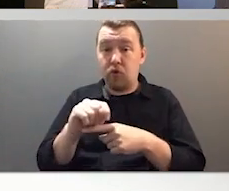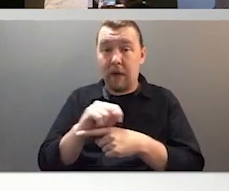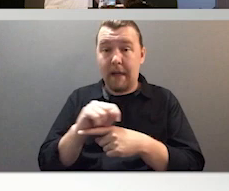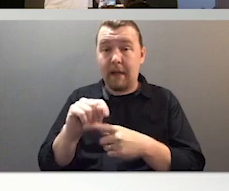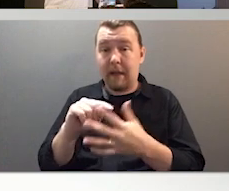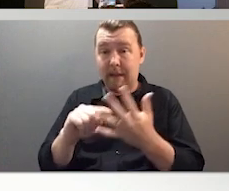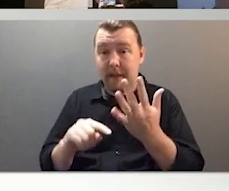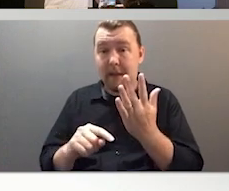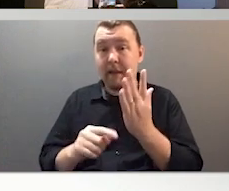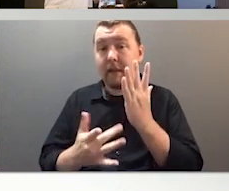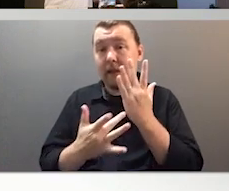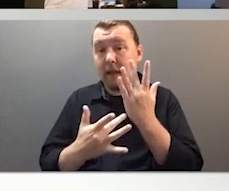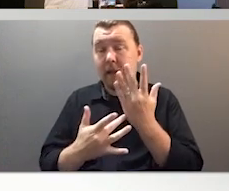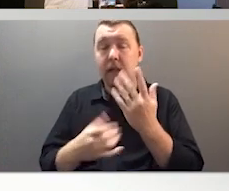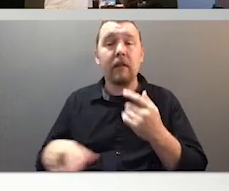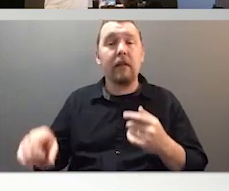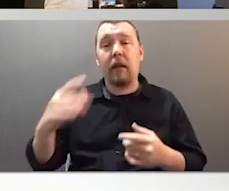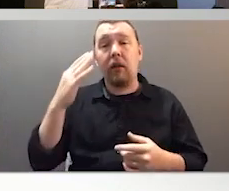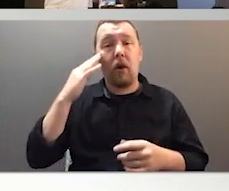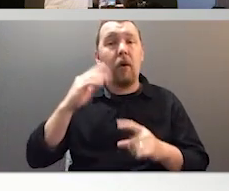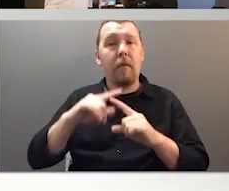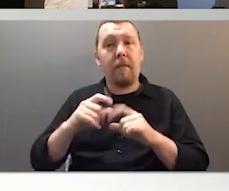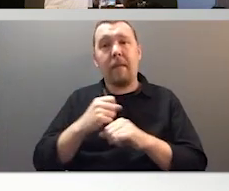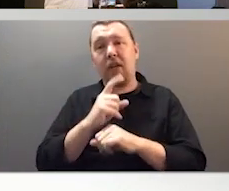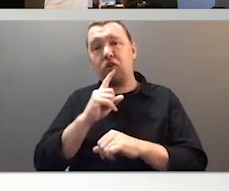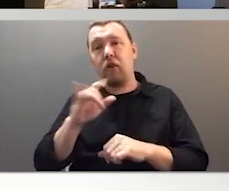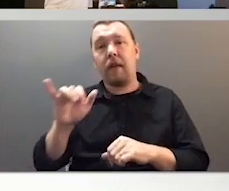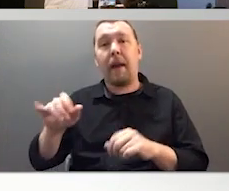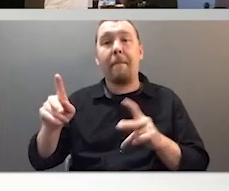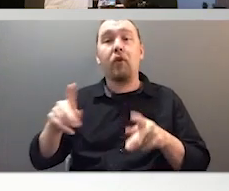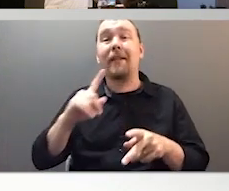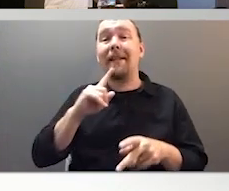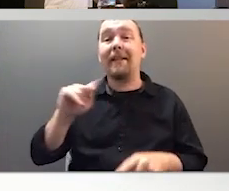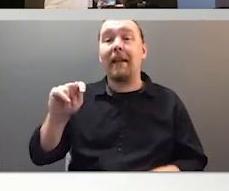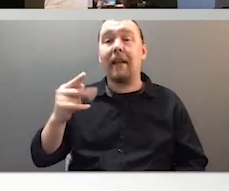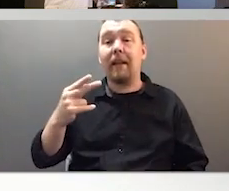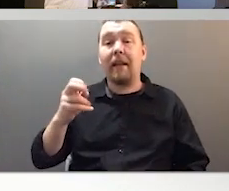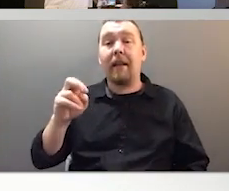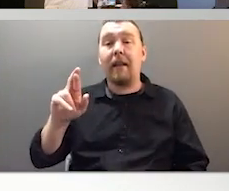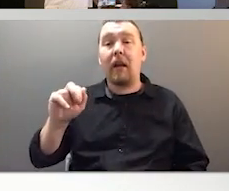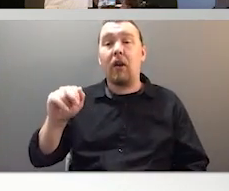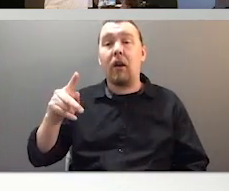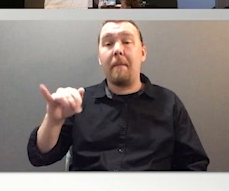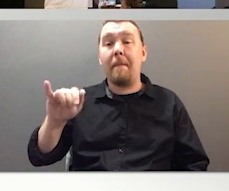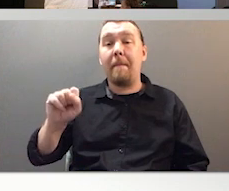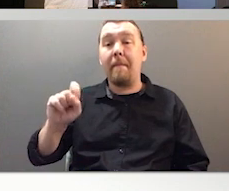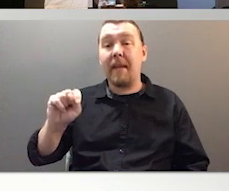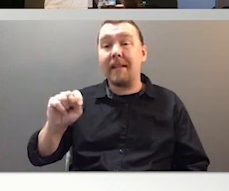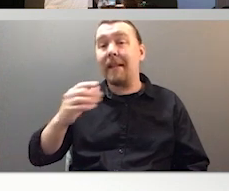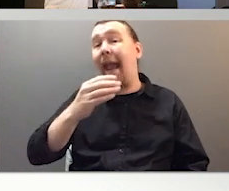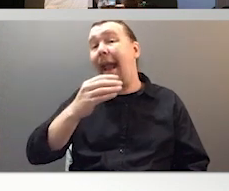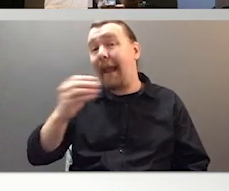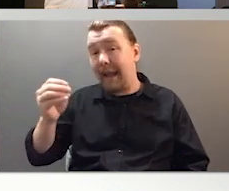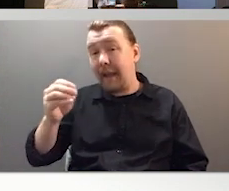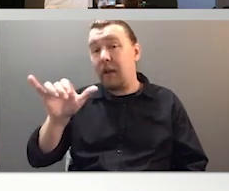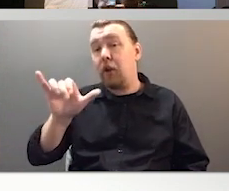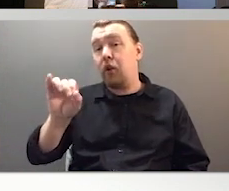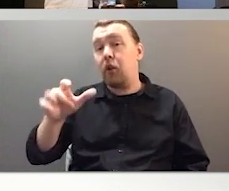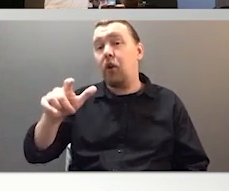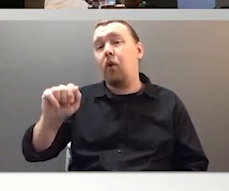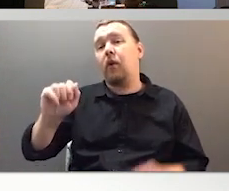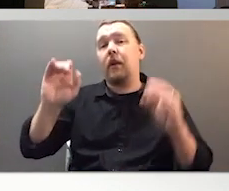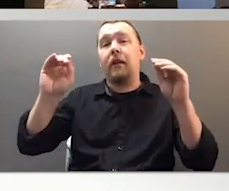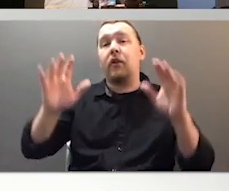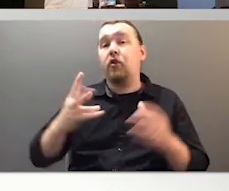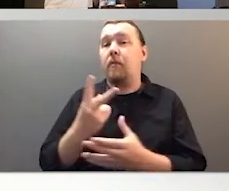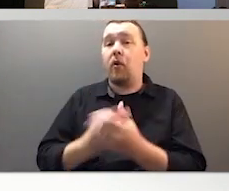aware. I would just make sure that the person is a therapist and yoga, not just a regular yoga teacher. No offense